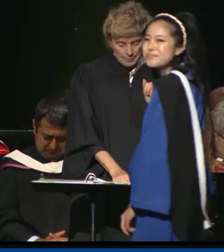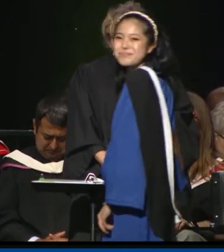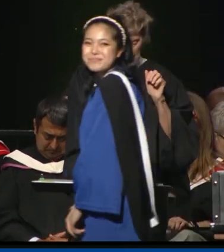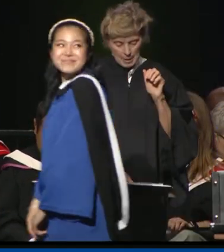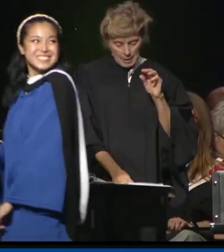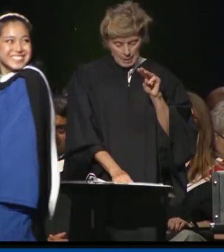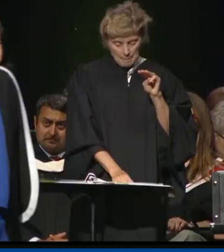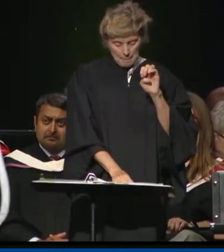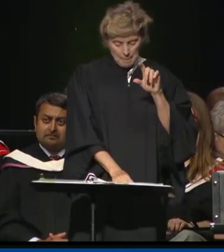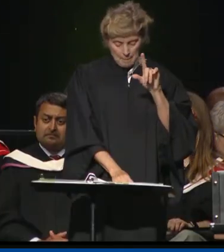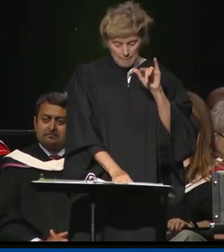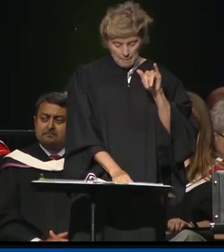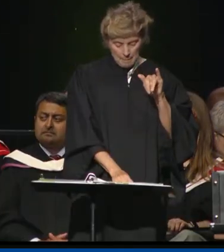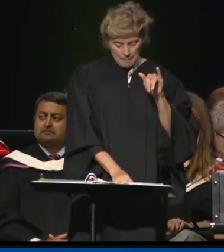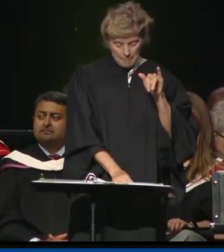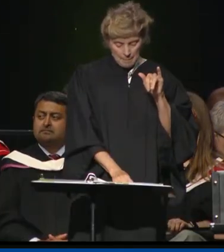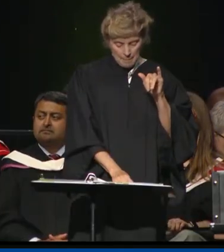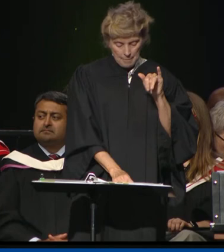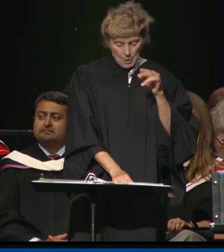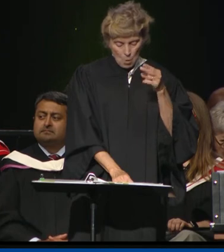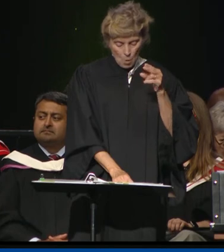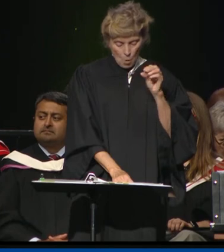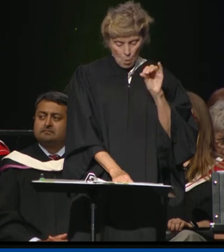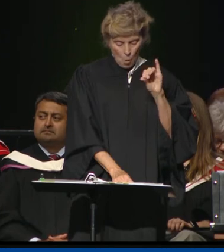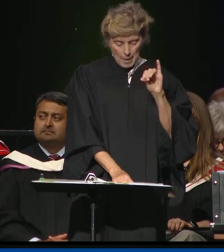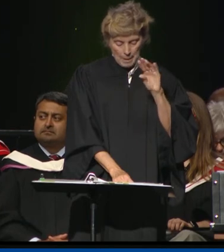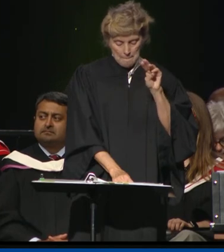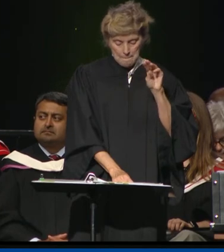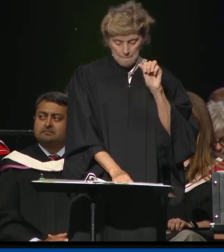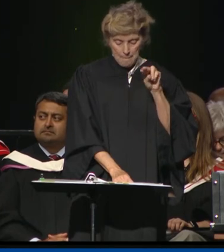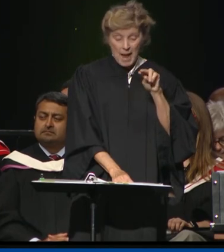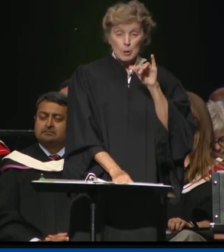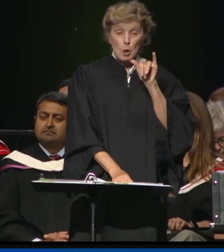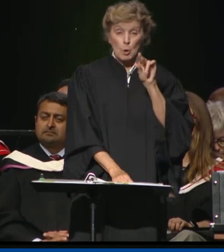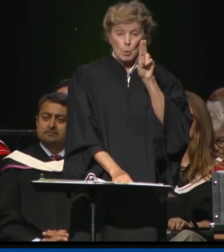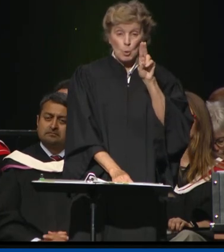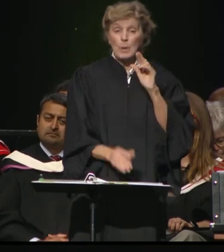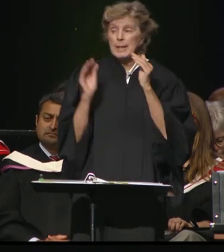Melanie Hoi Man Yu, with distinction.